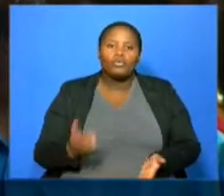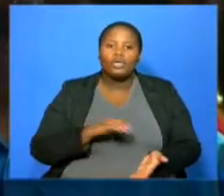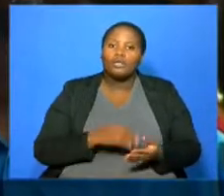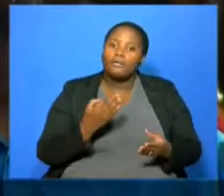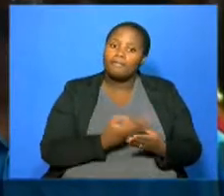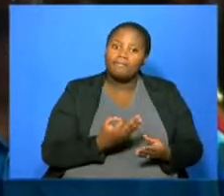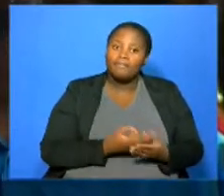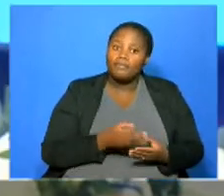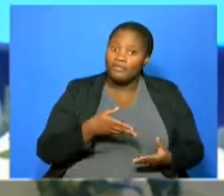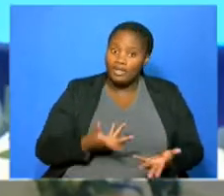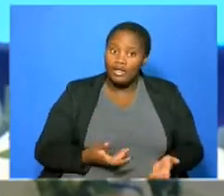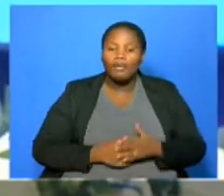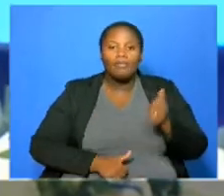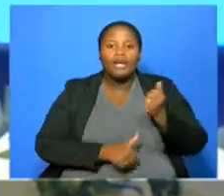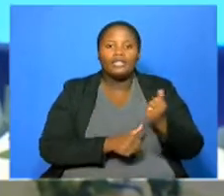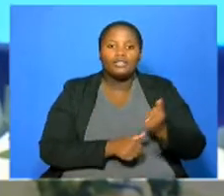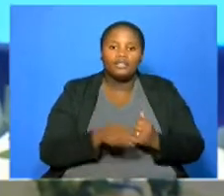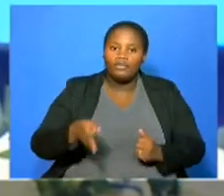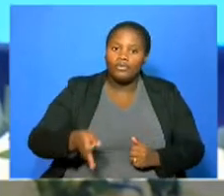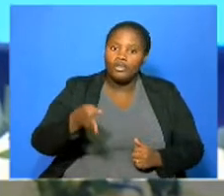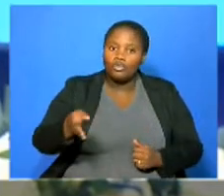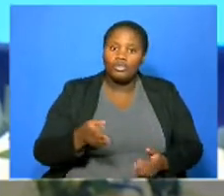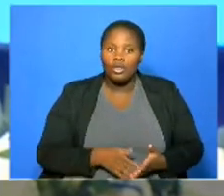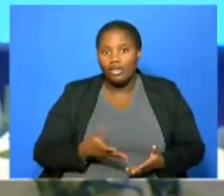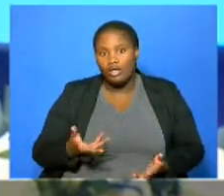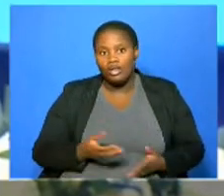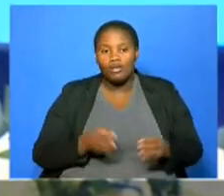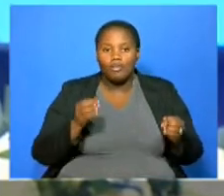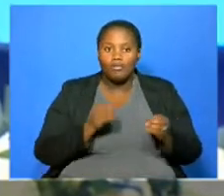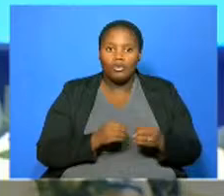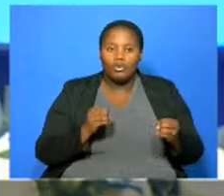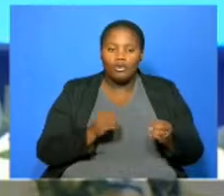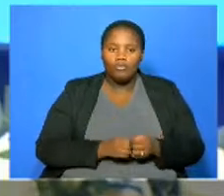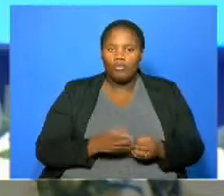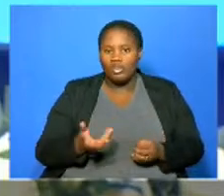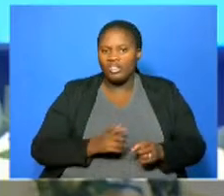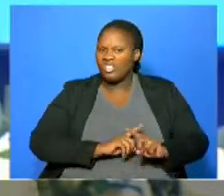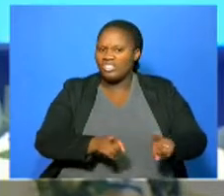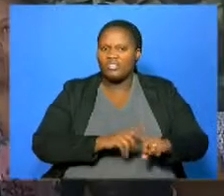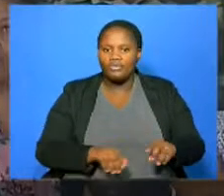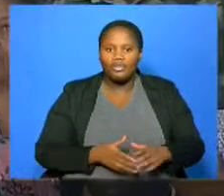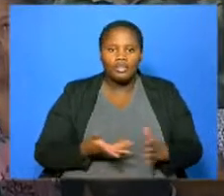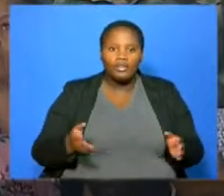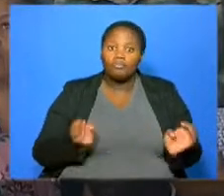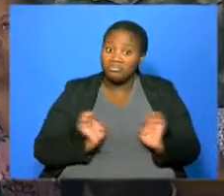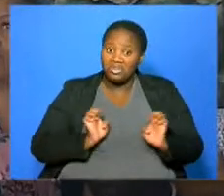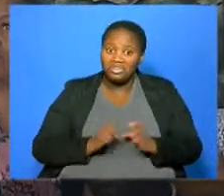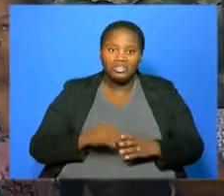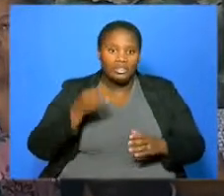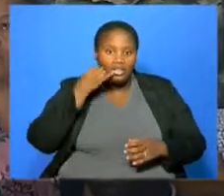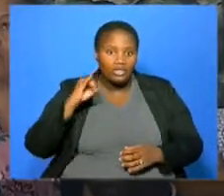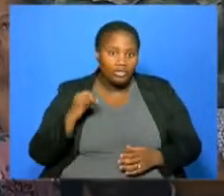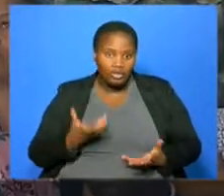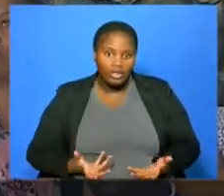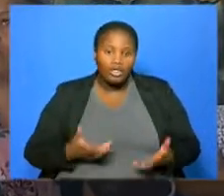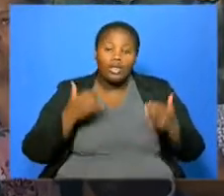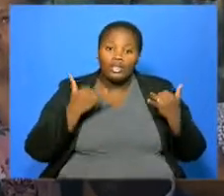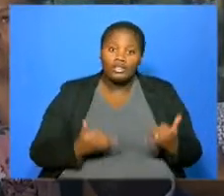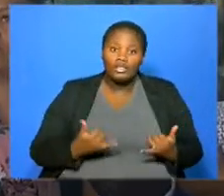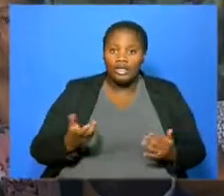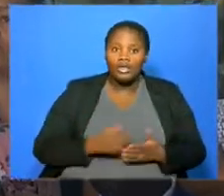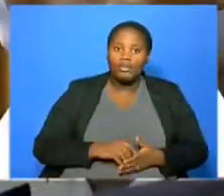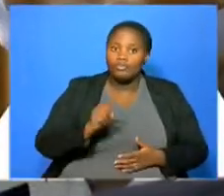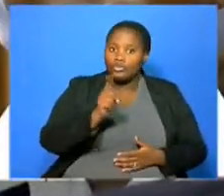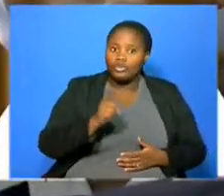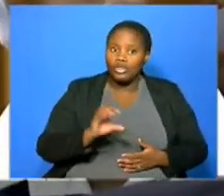fund will assist in future mass casualty incidents. ST Engena's representative from